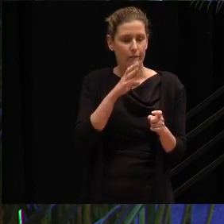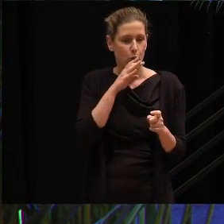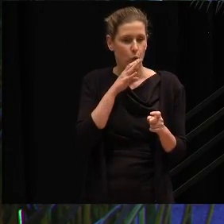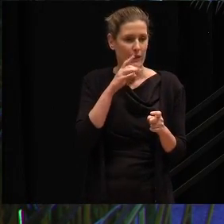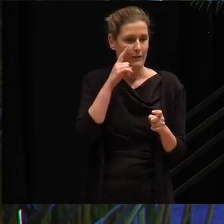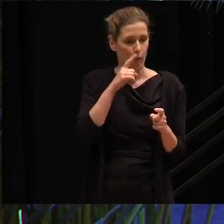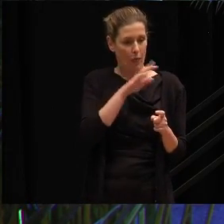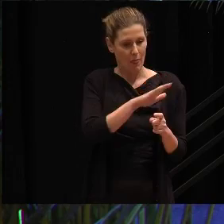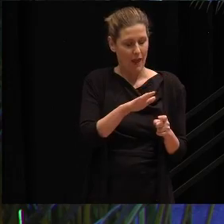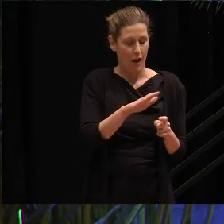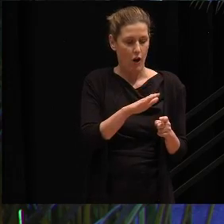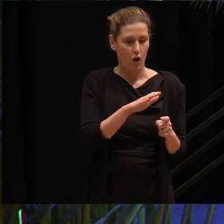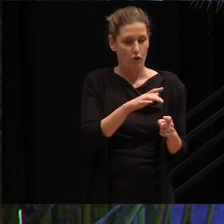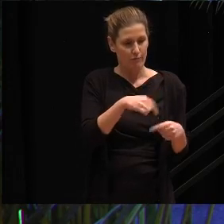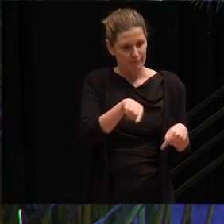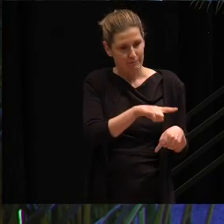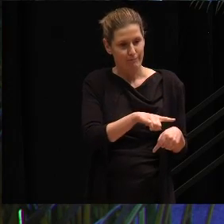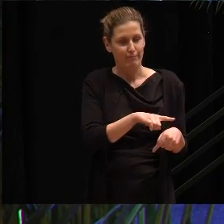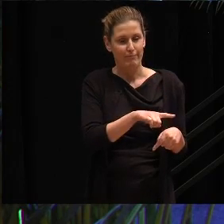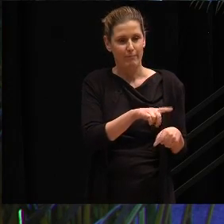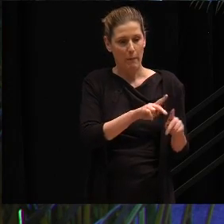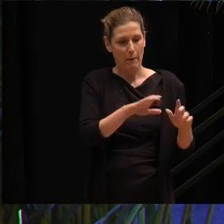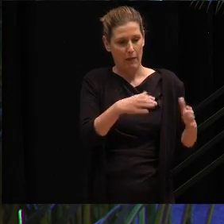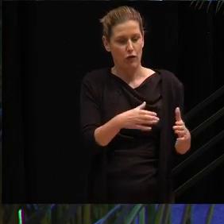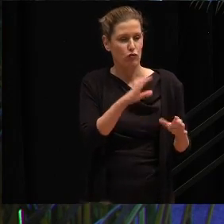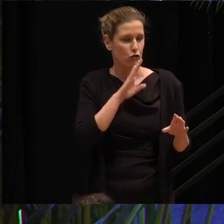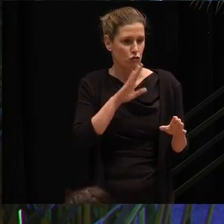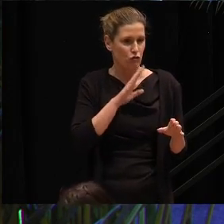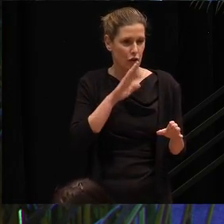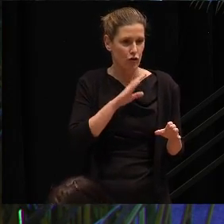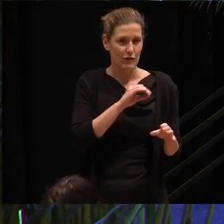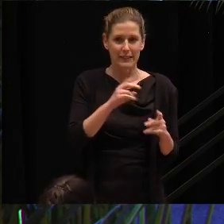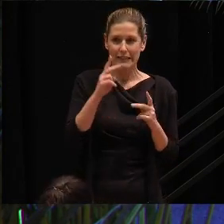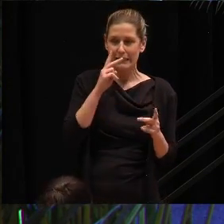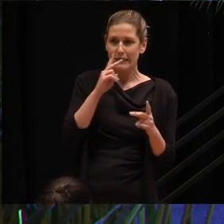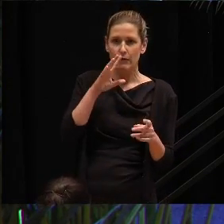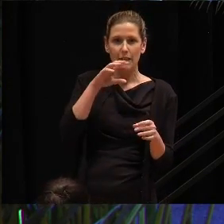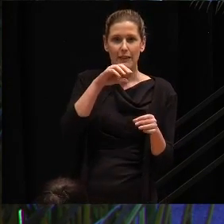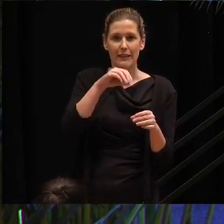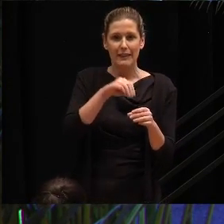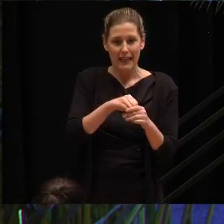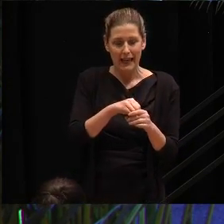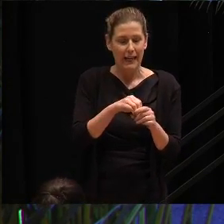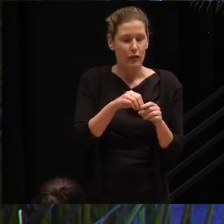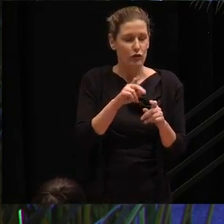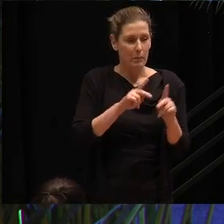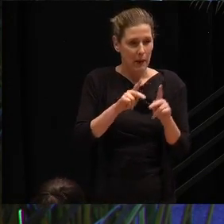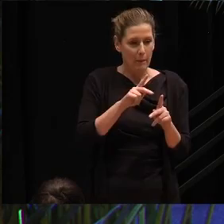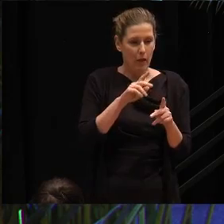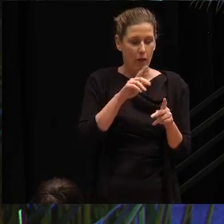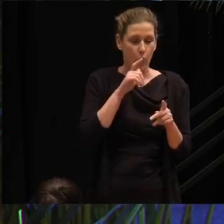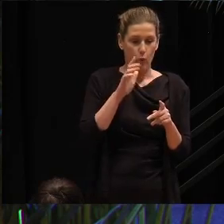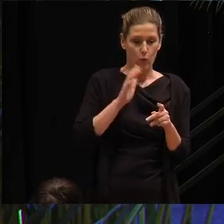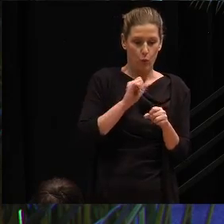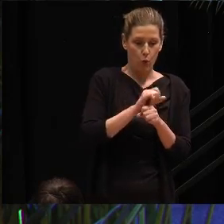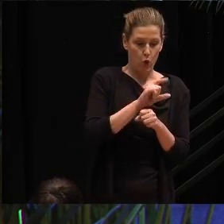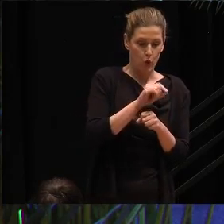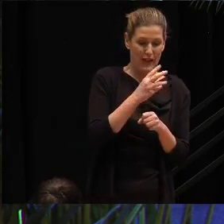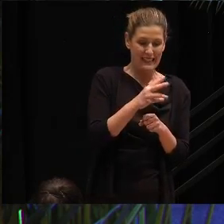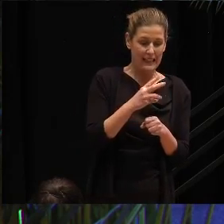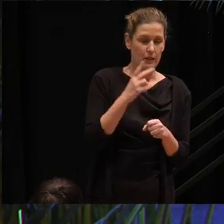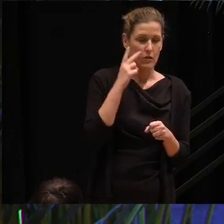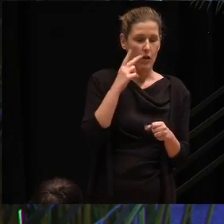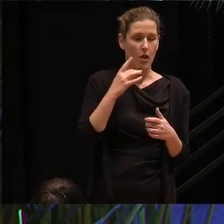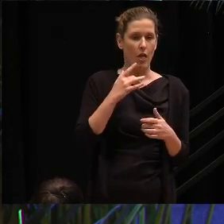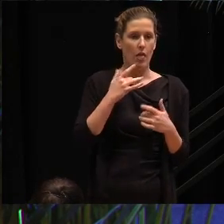constituent frustration. You're seeing, really engaged operatives, folks who worked in 2016, who saw their hopes